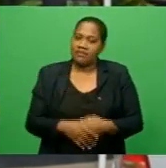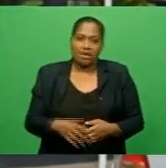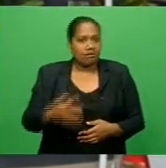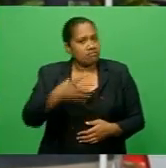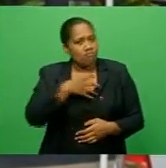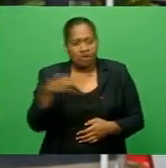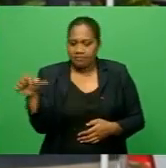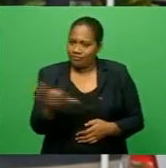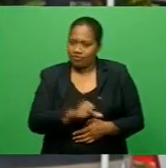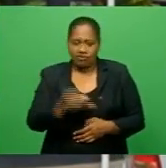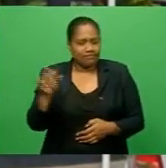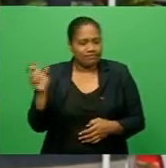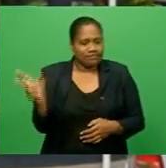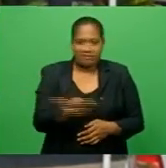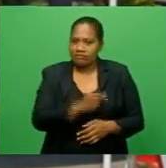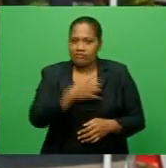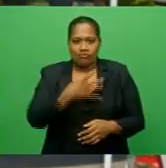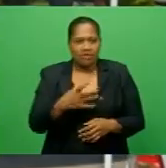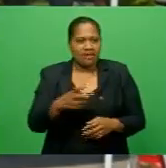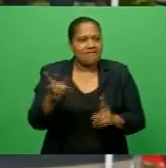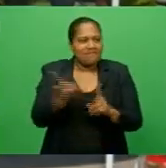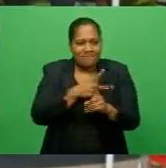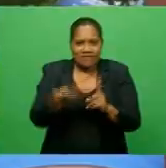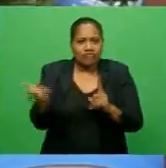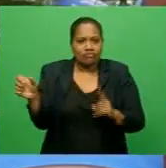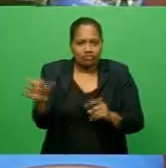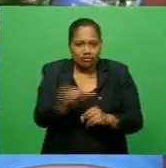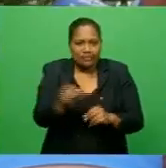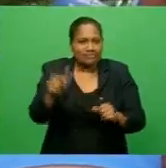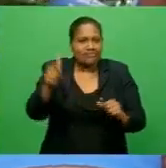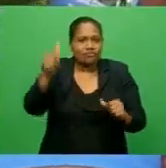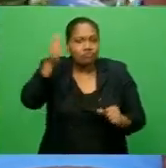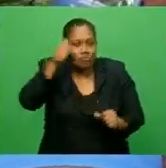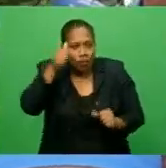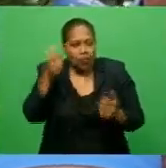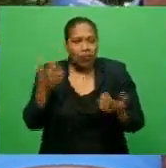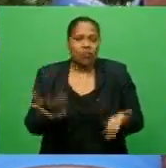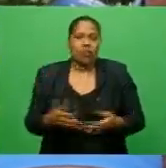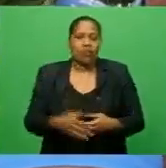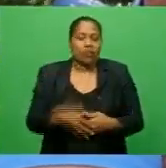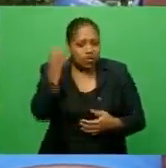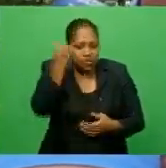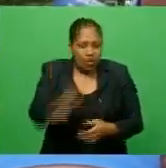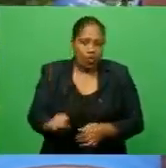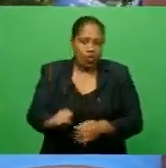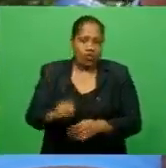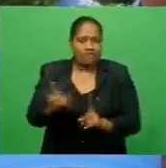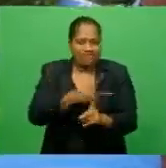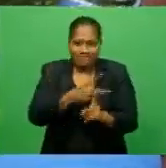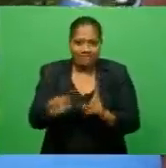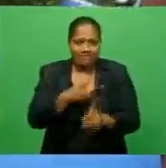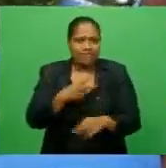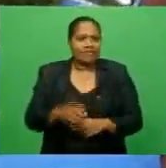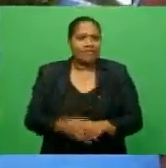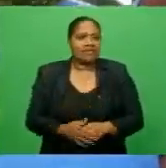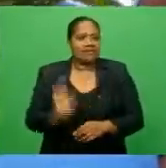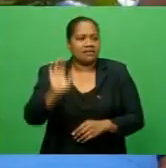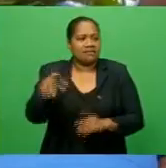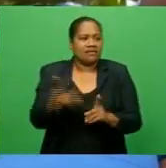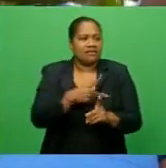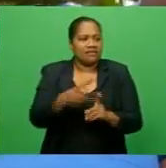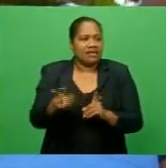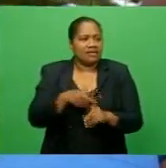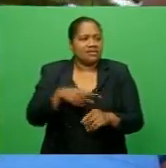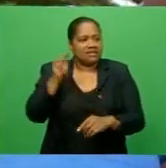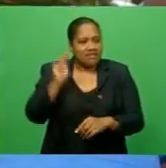violence supposed to be no. No, that's it. Domestic violence needs to be addressed, and I believe more needs to be